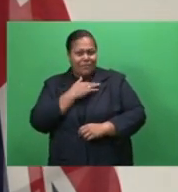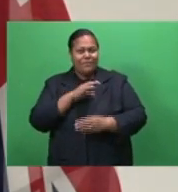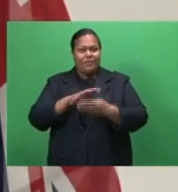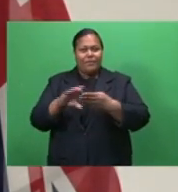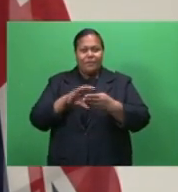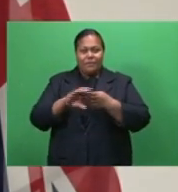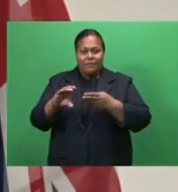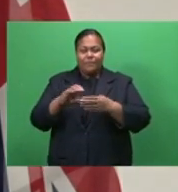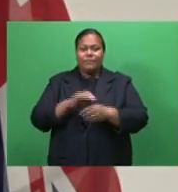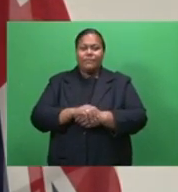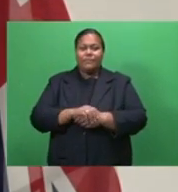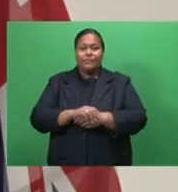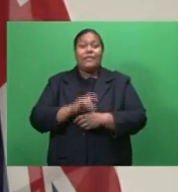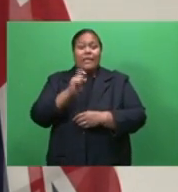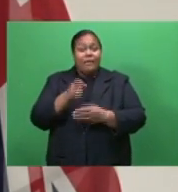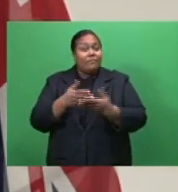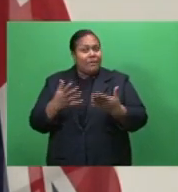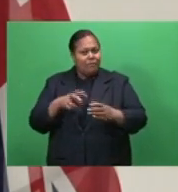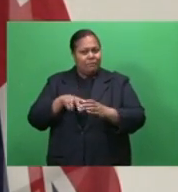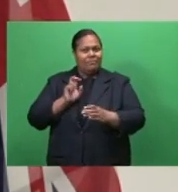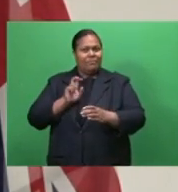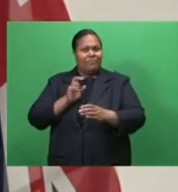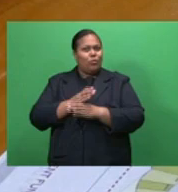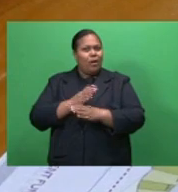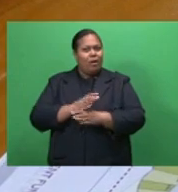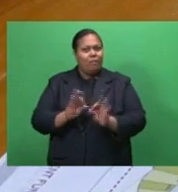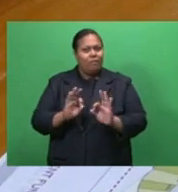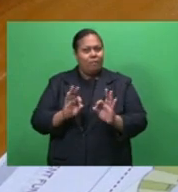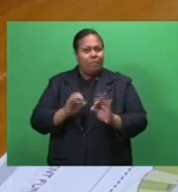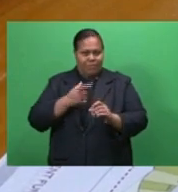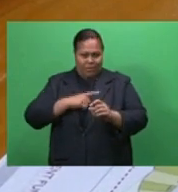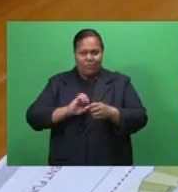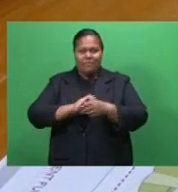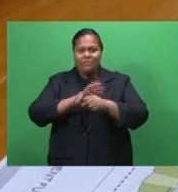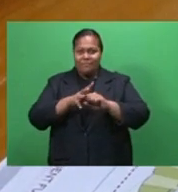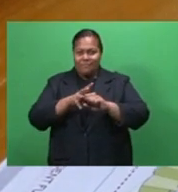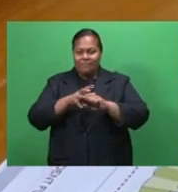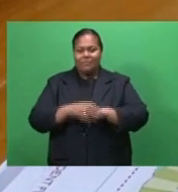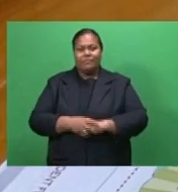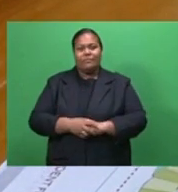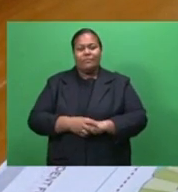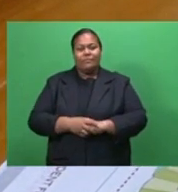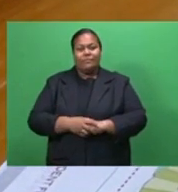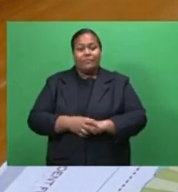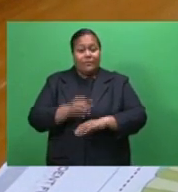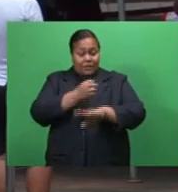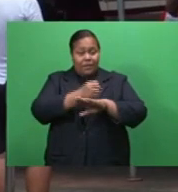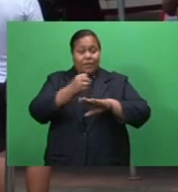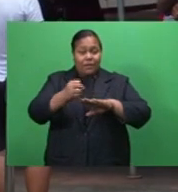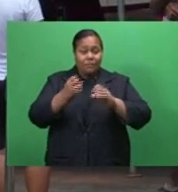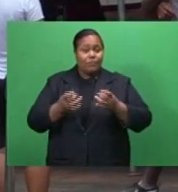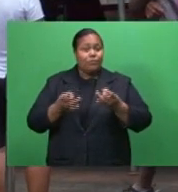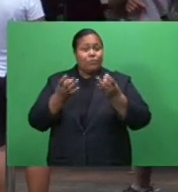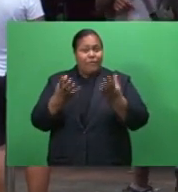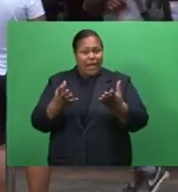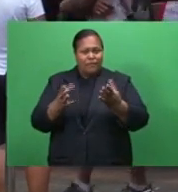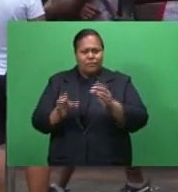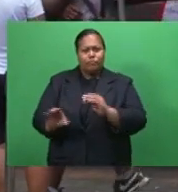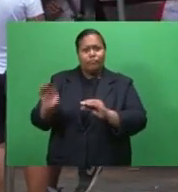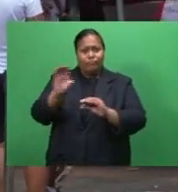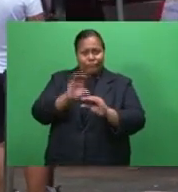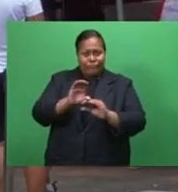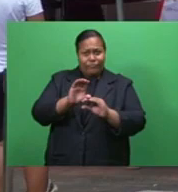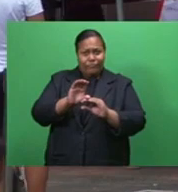$1,100 if they are now unemployed due to COVID-19. Government will provide a top-up for all